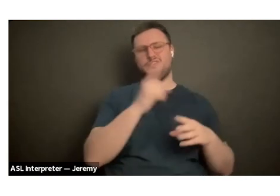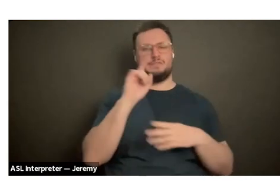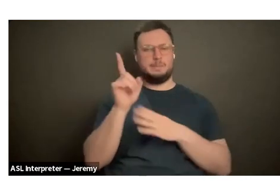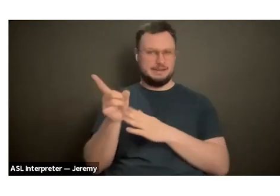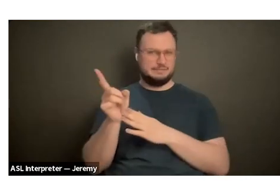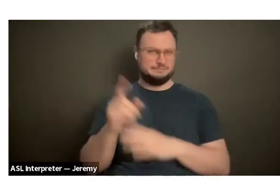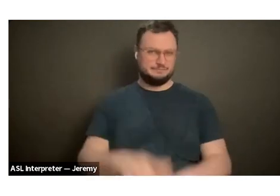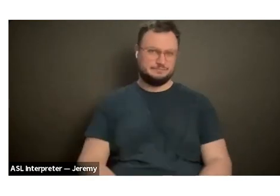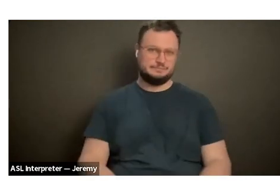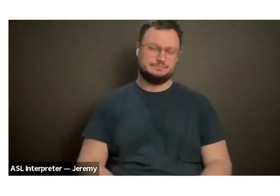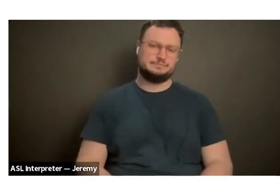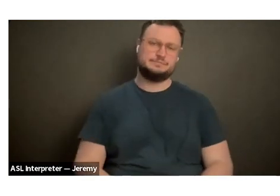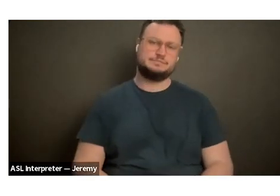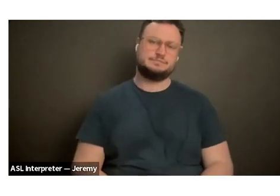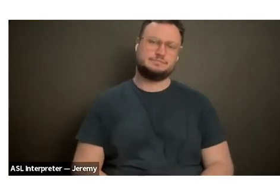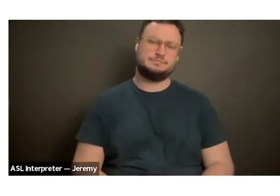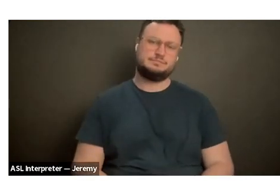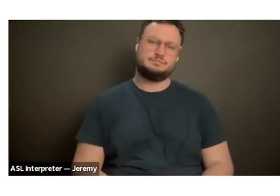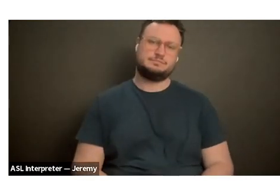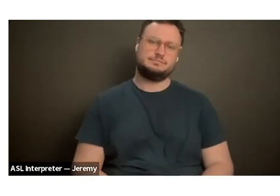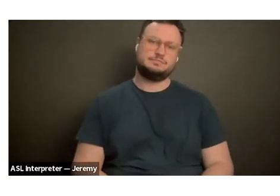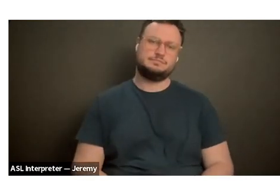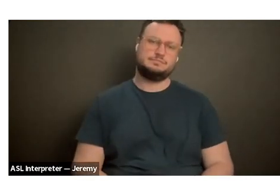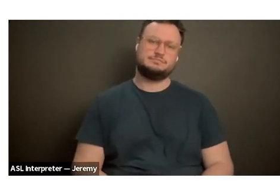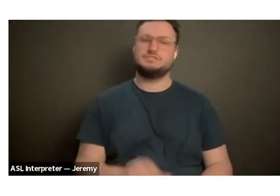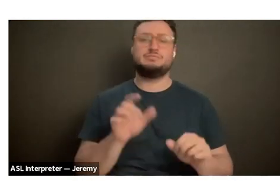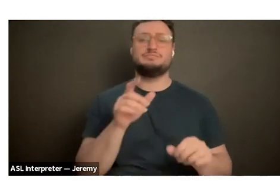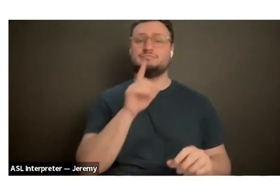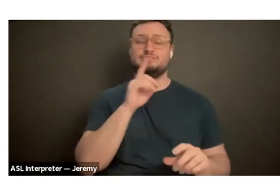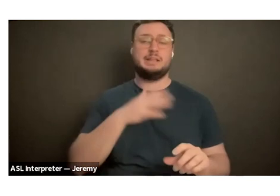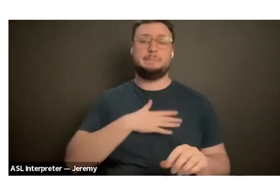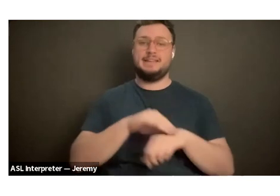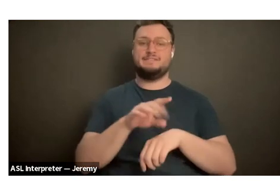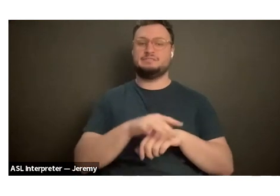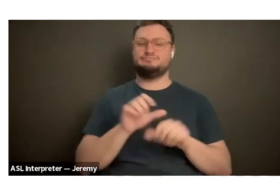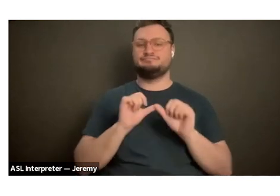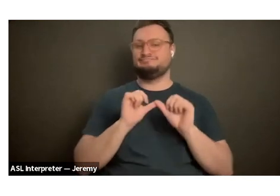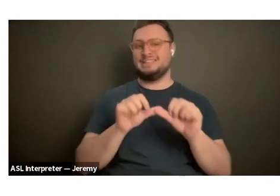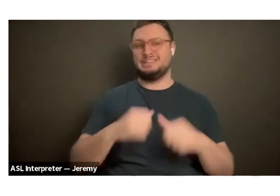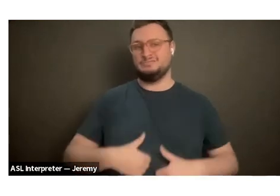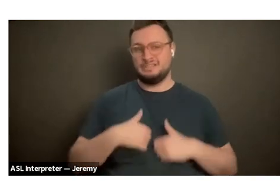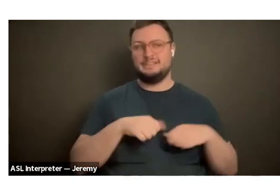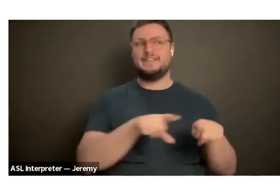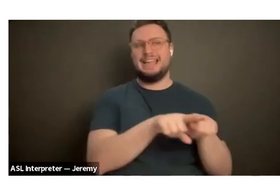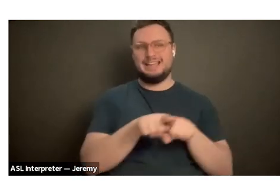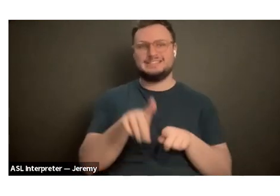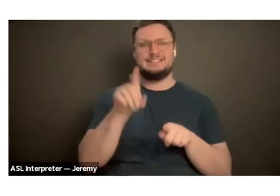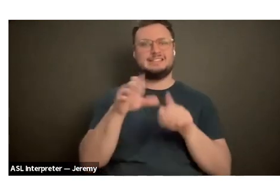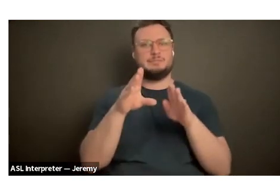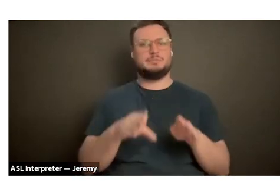Factory. And that's what I would say again, just keep living in your divinity as a whole and complete person.